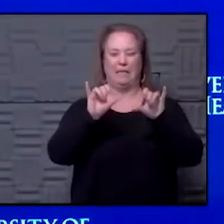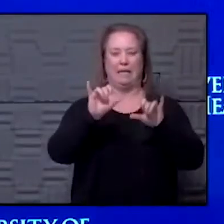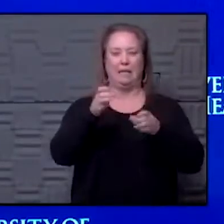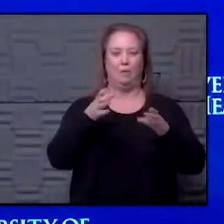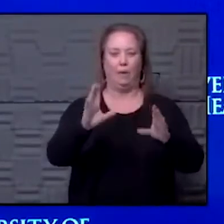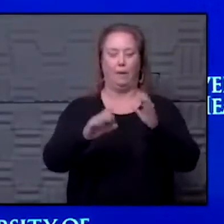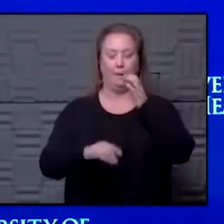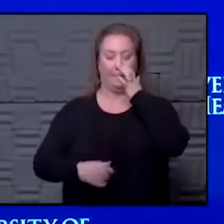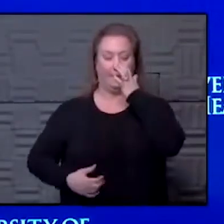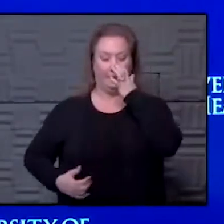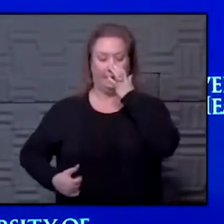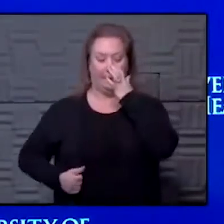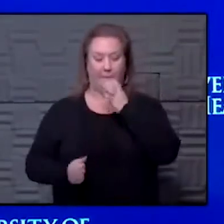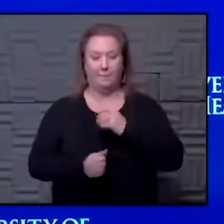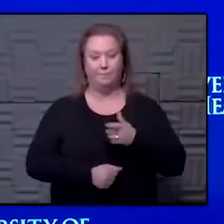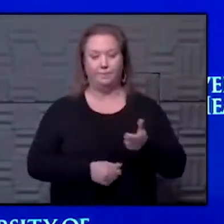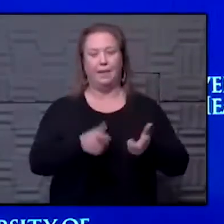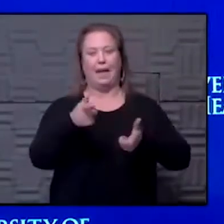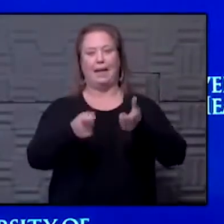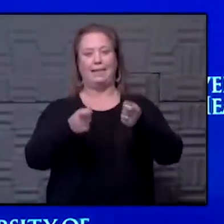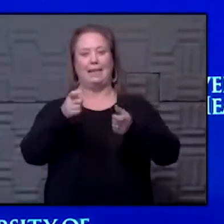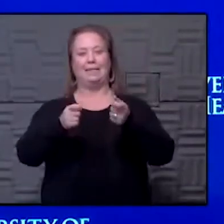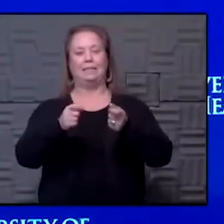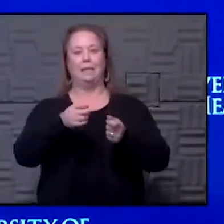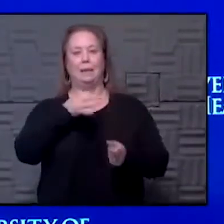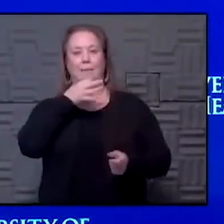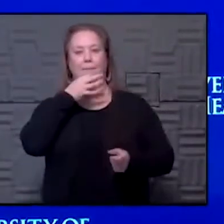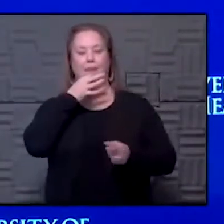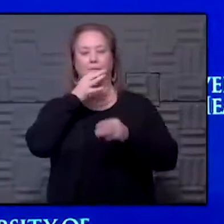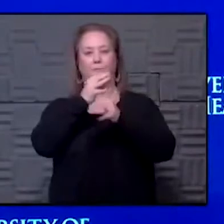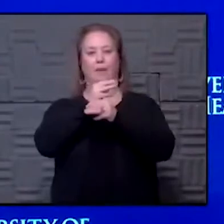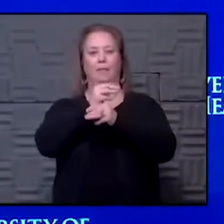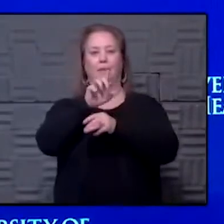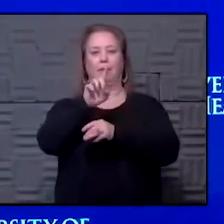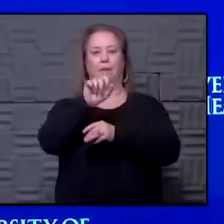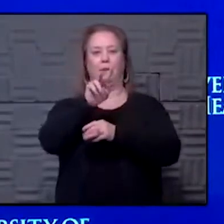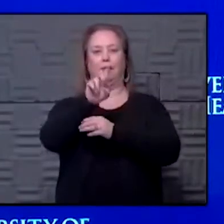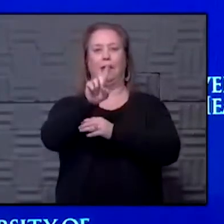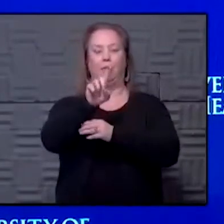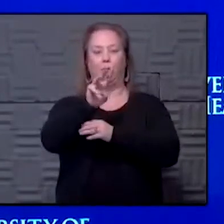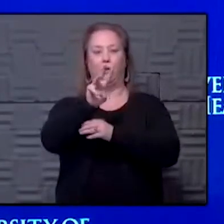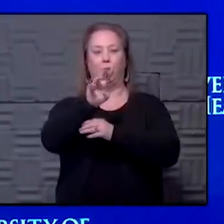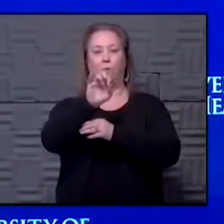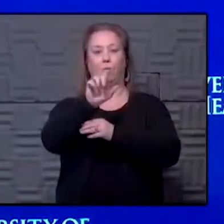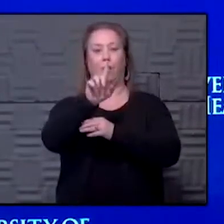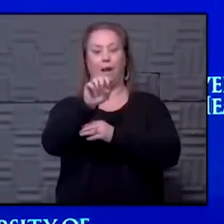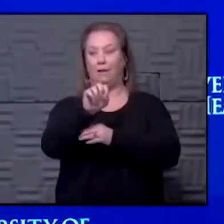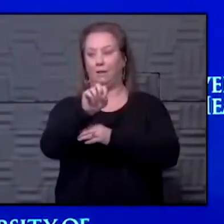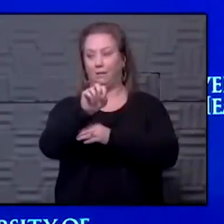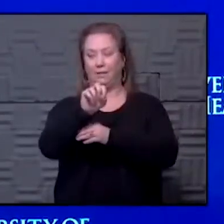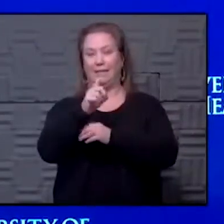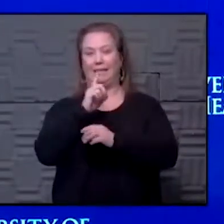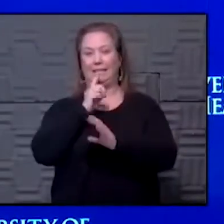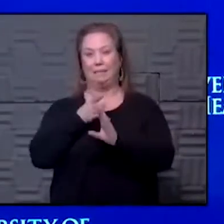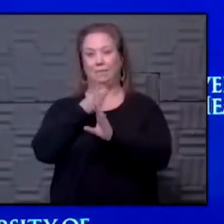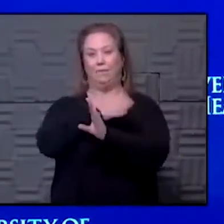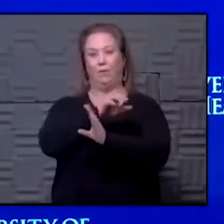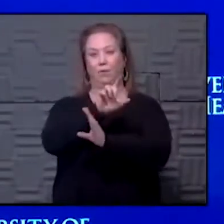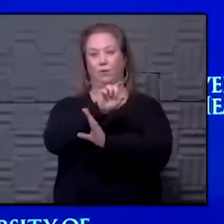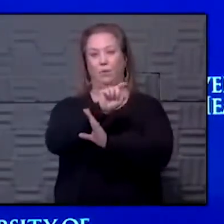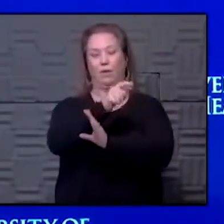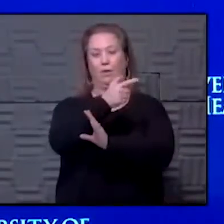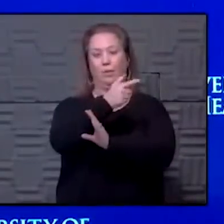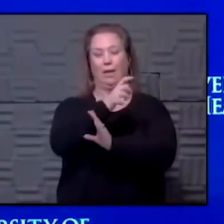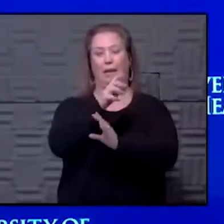did text the master of math, David Wild, and asked him what our average age is. He said prior to 2021, the average